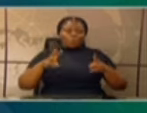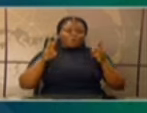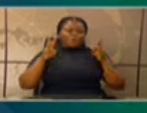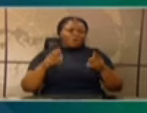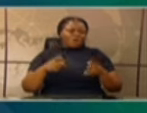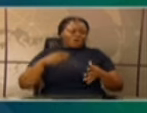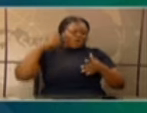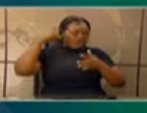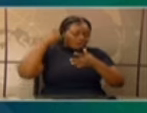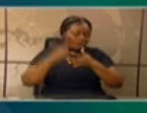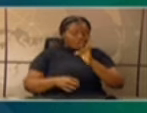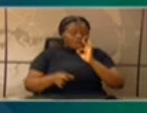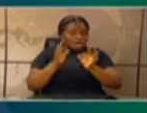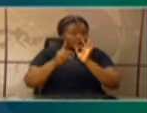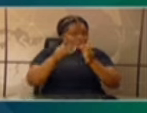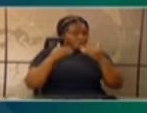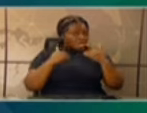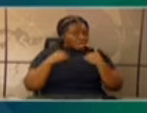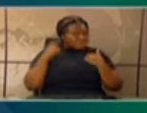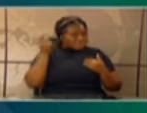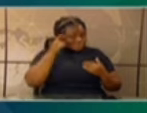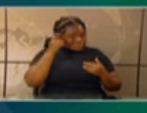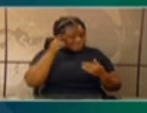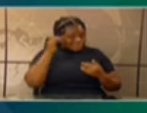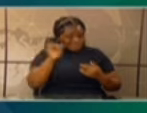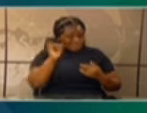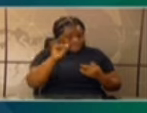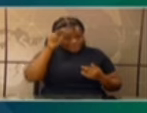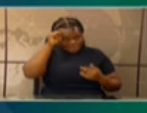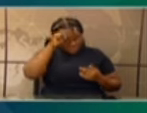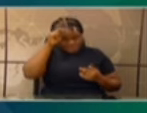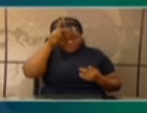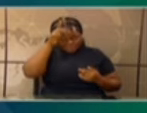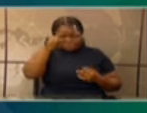yeah, such as a Kwame Nkrumah. Wait me, I a Tema motorway.